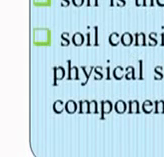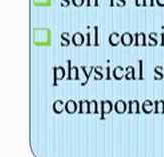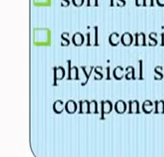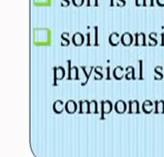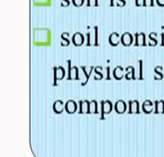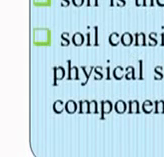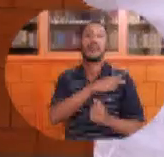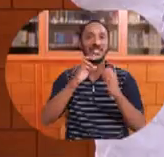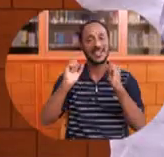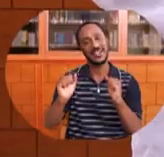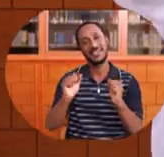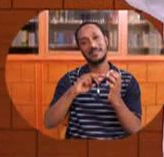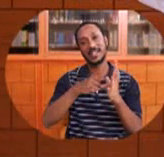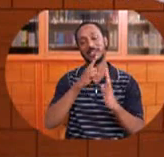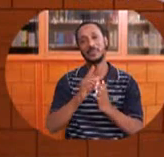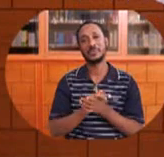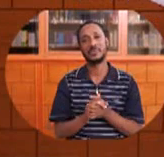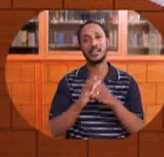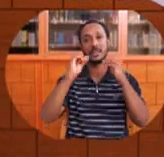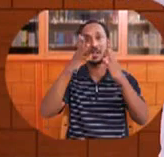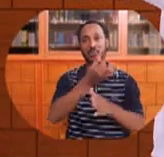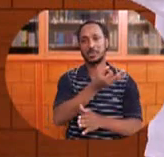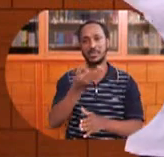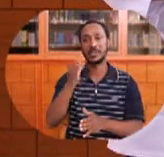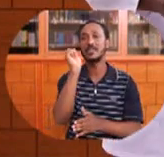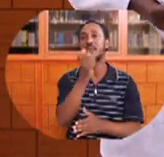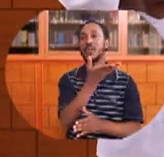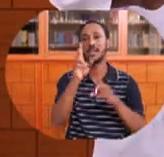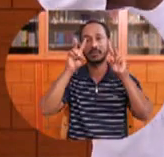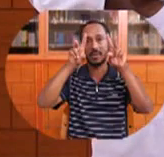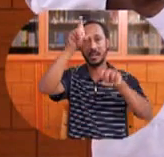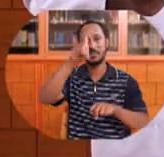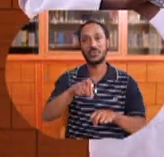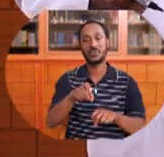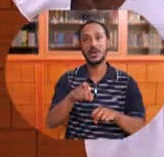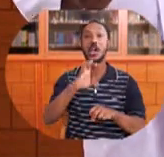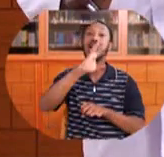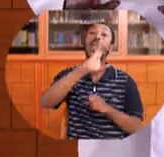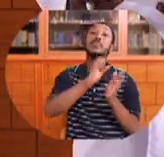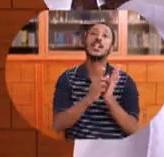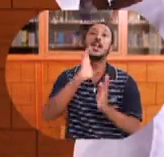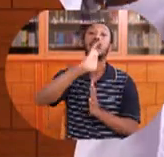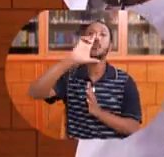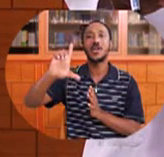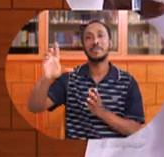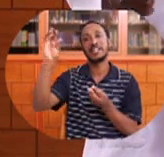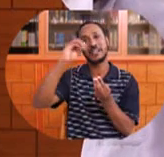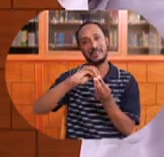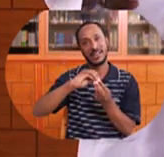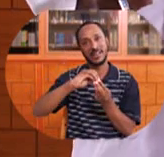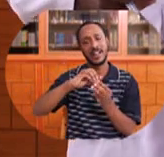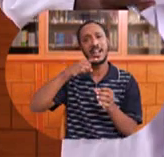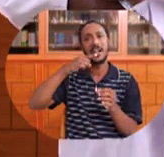chemical treatment, there are 2 points. Addition of chlorine, which is used to kill